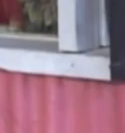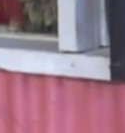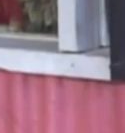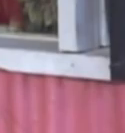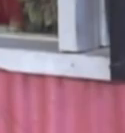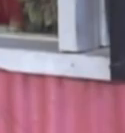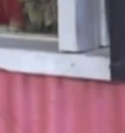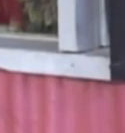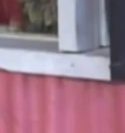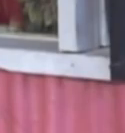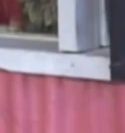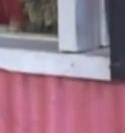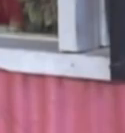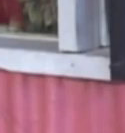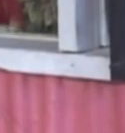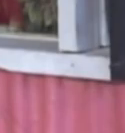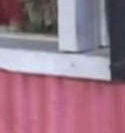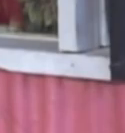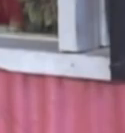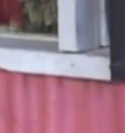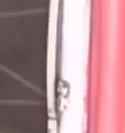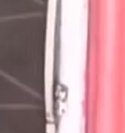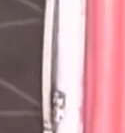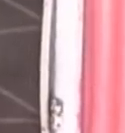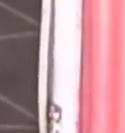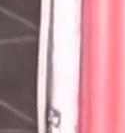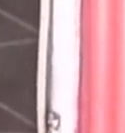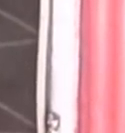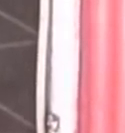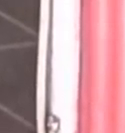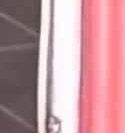Coming up, Good Samaritans take in stranded family.